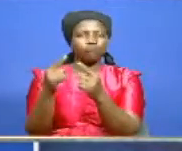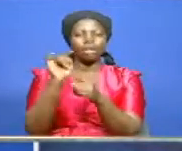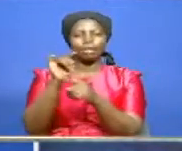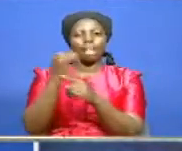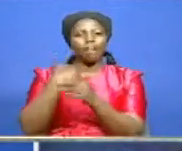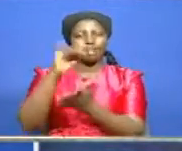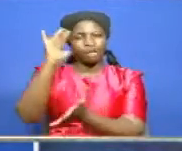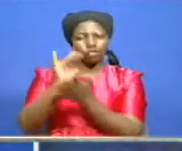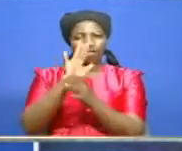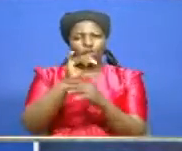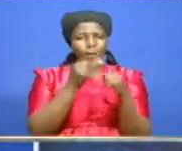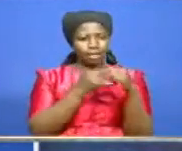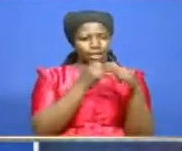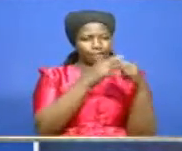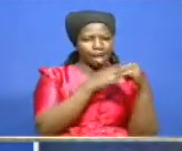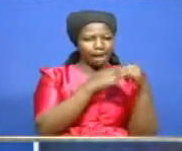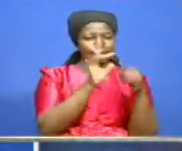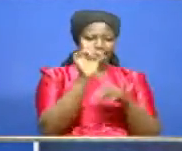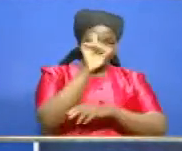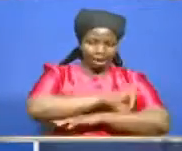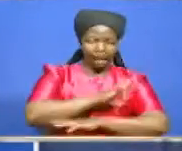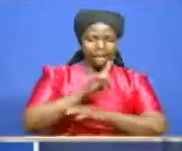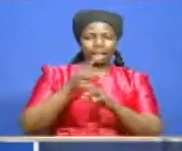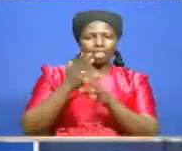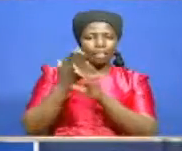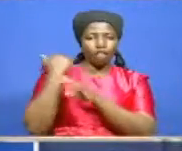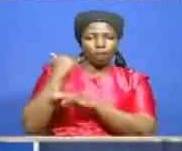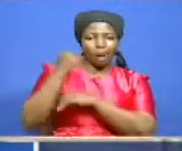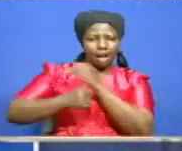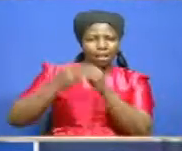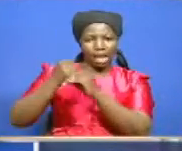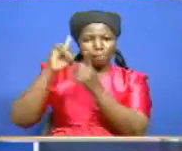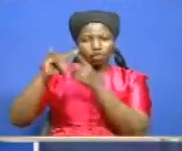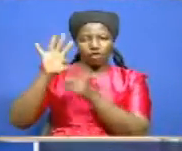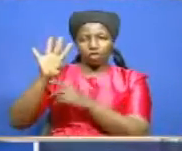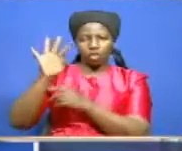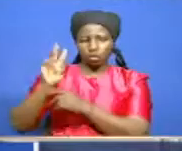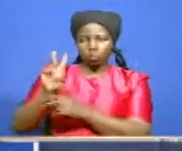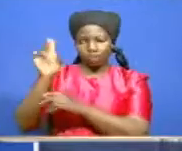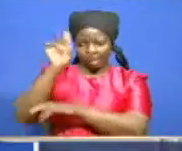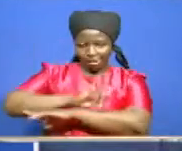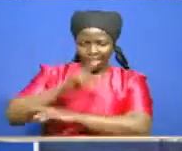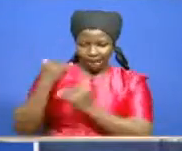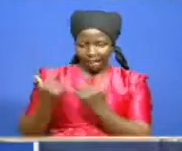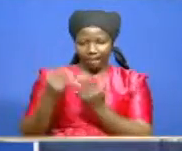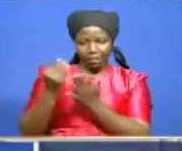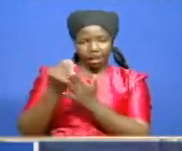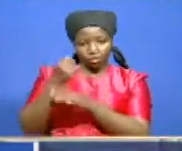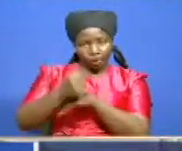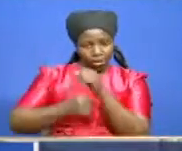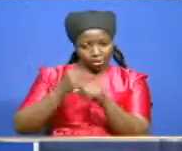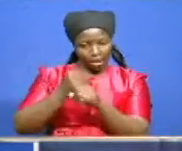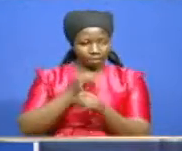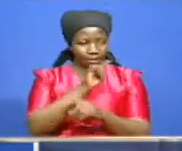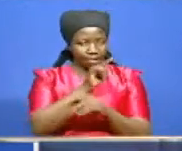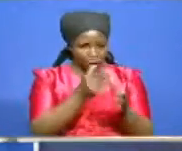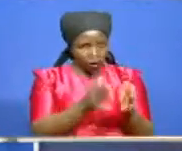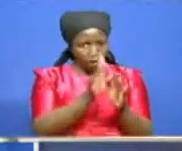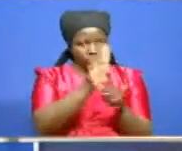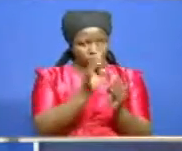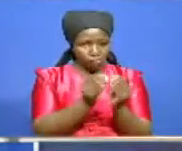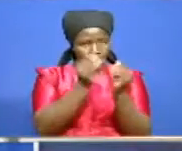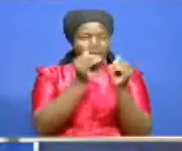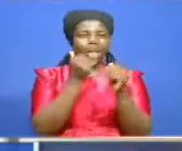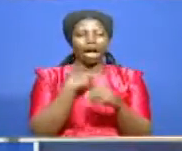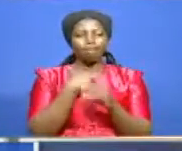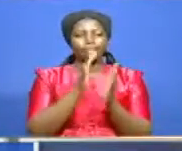reduced from 89 days in the previous financial year to 42 days in the current financial year. The alternative dispute resolution mechanism has